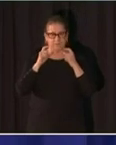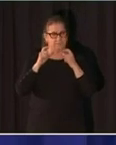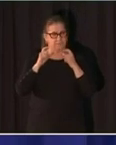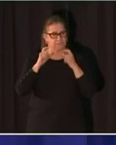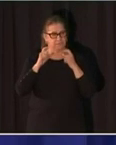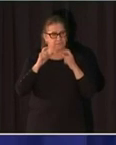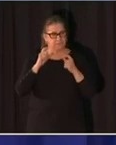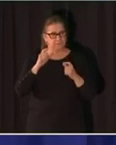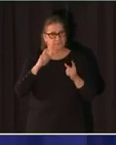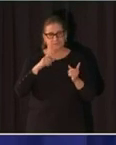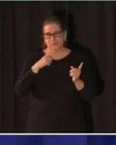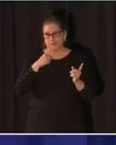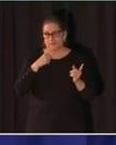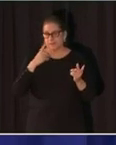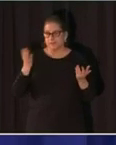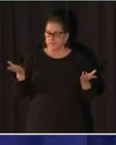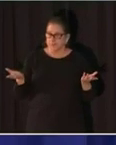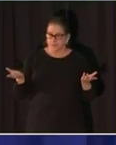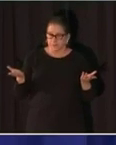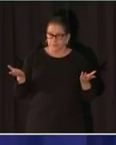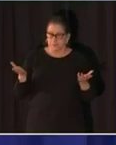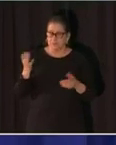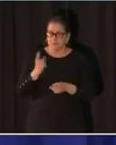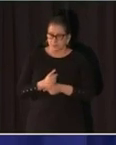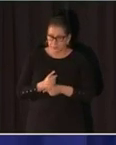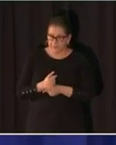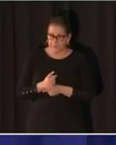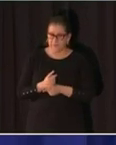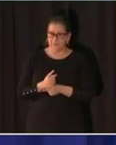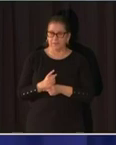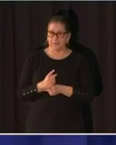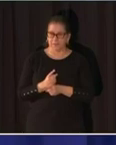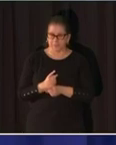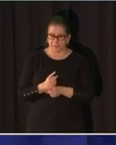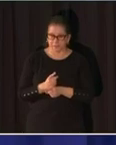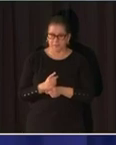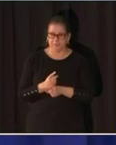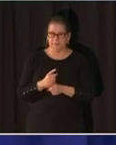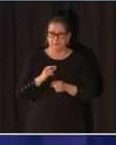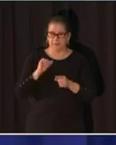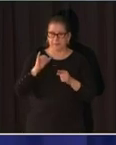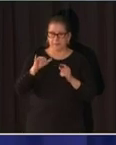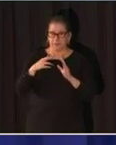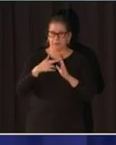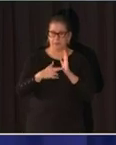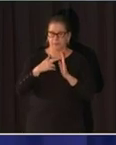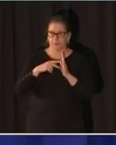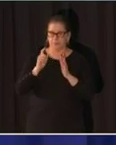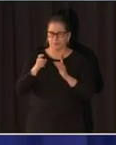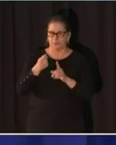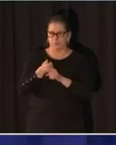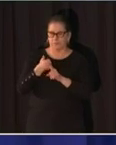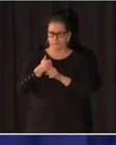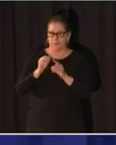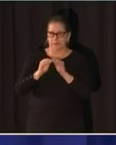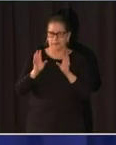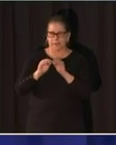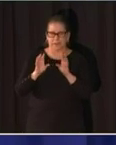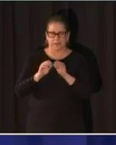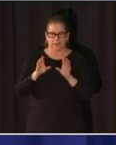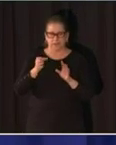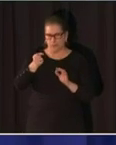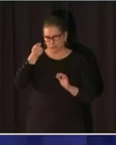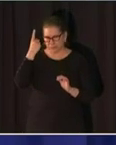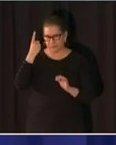be. And what we will do is update that guidance and make sure that we're getting that out to our